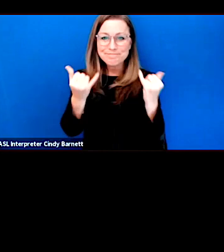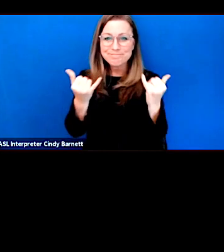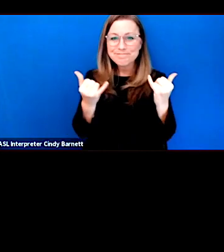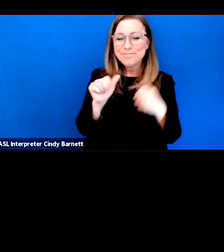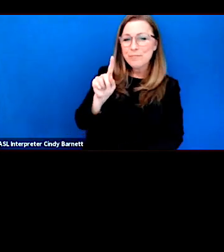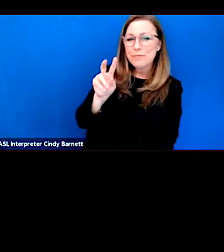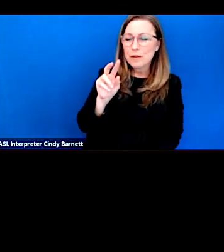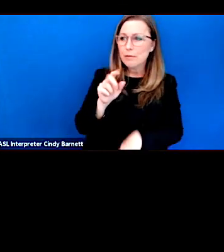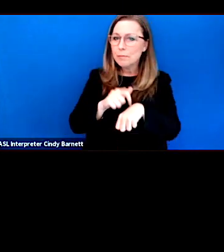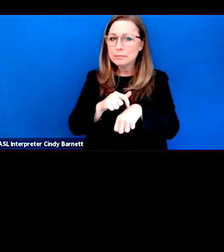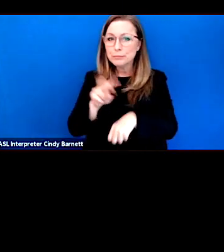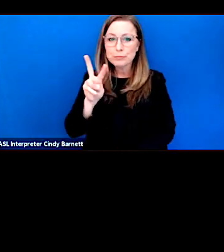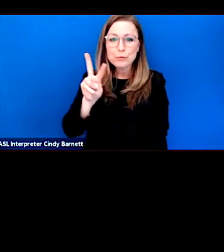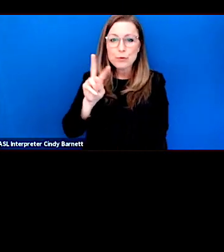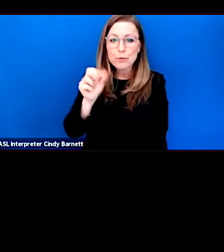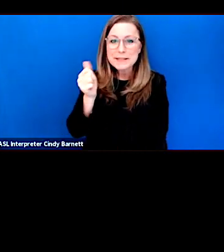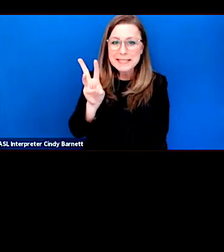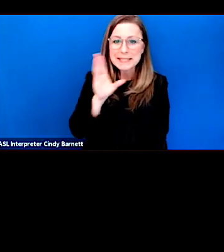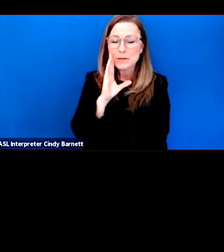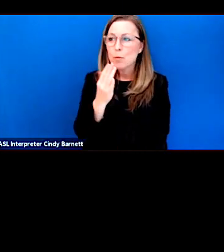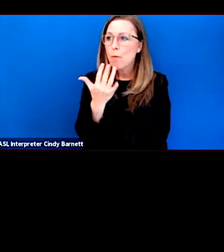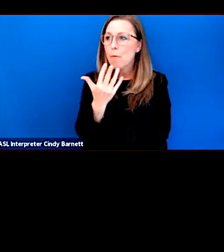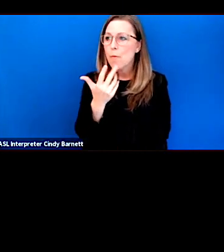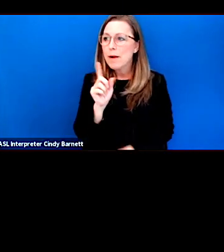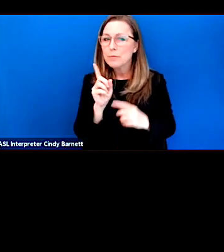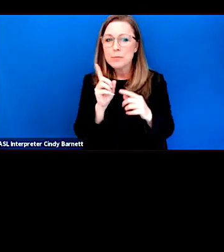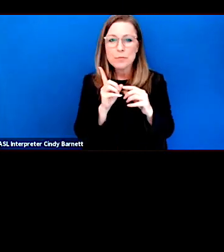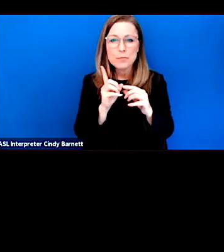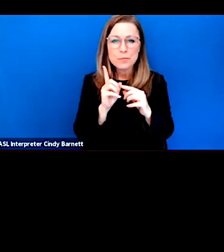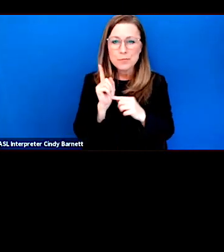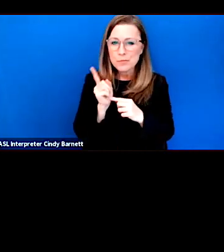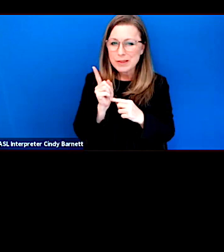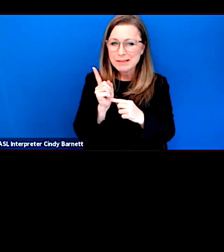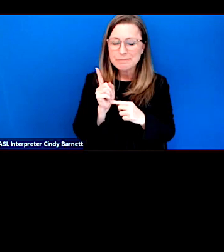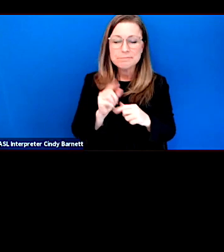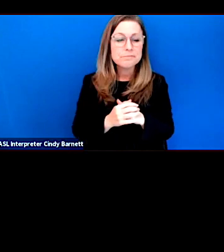2:16. I will wait just one more minute before I begin.